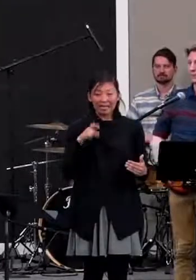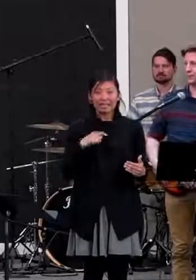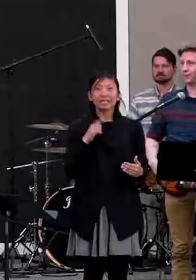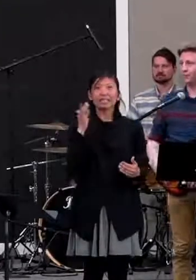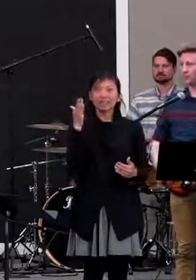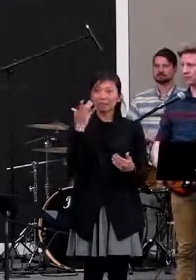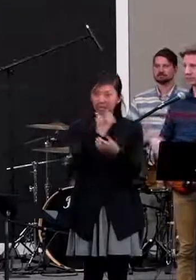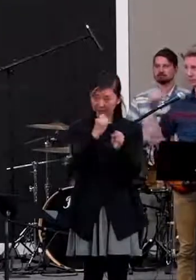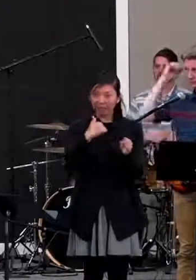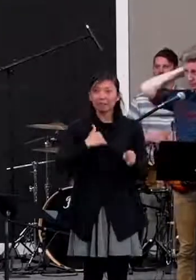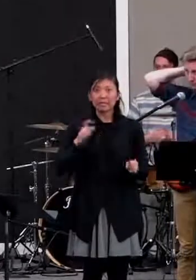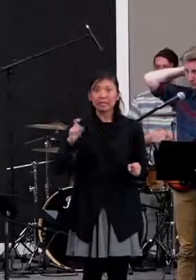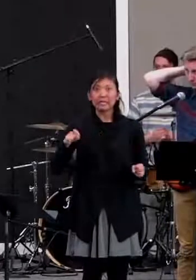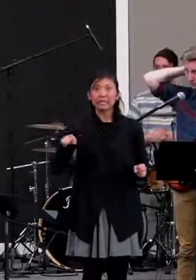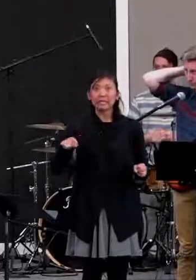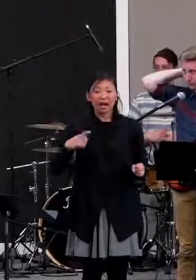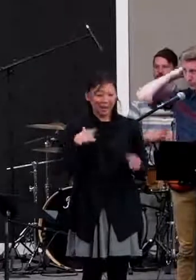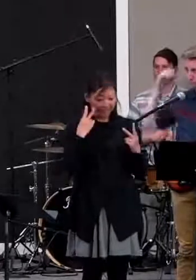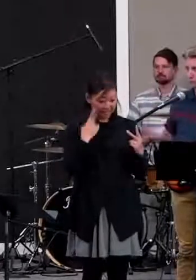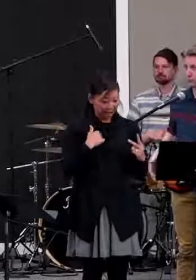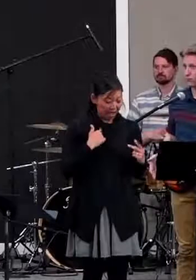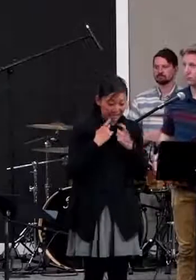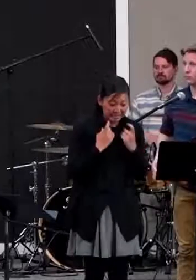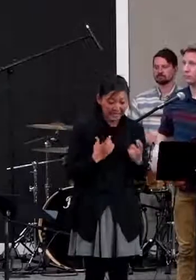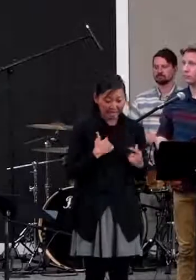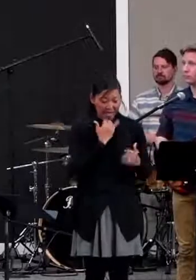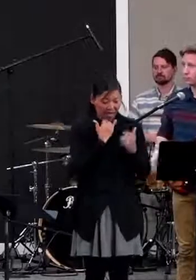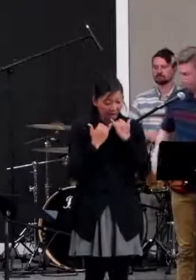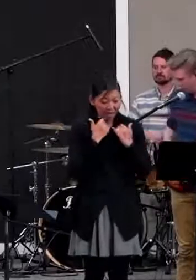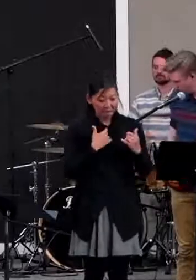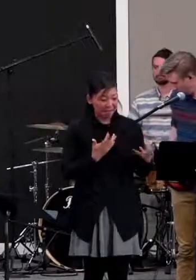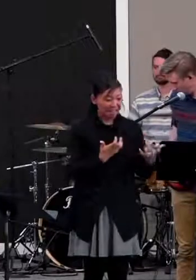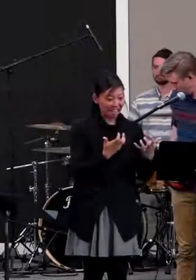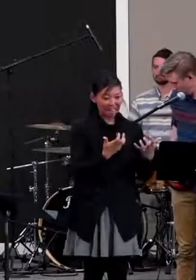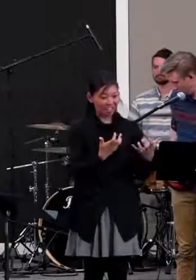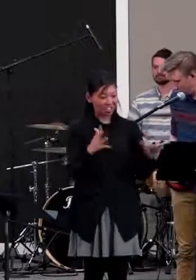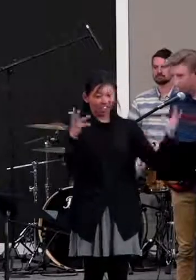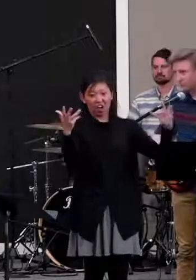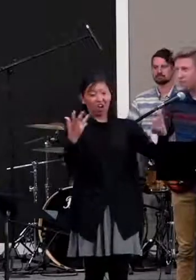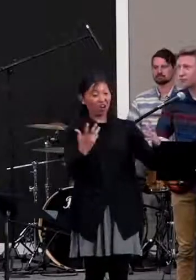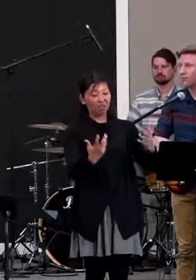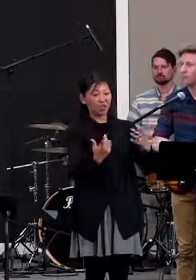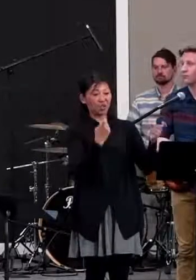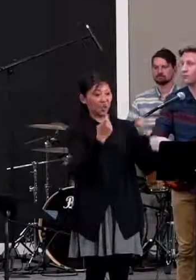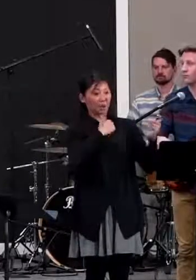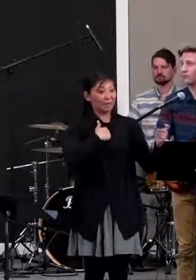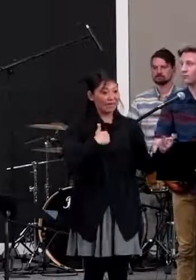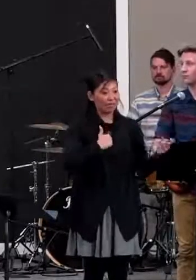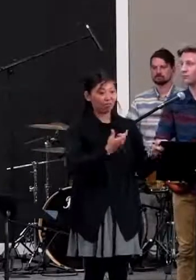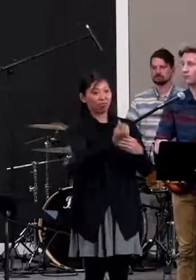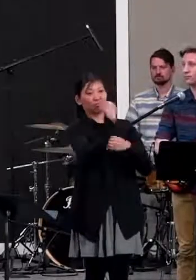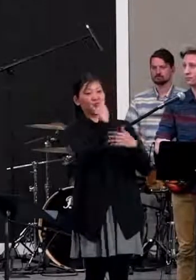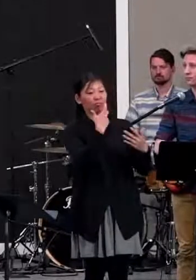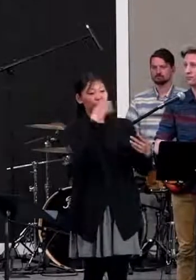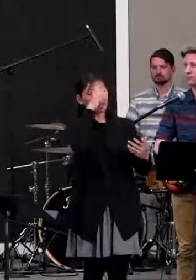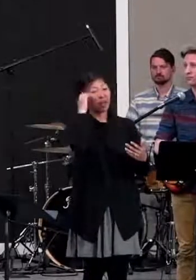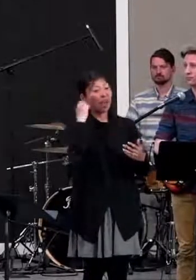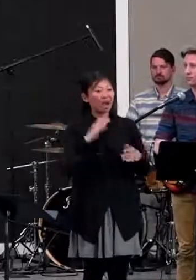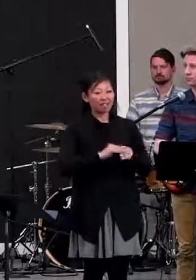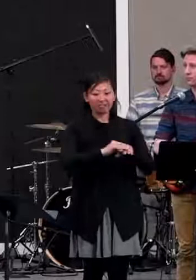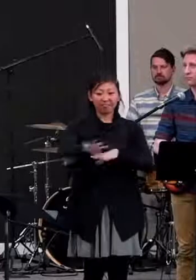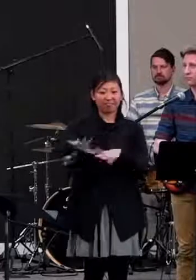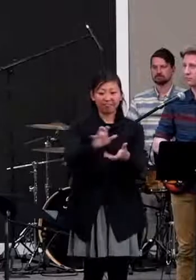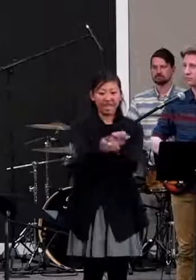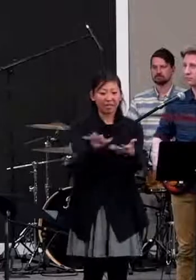me. I see my sin. I see how my desires are so out of control sometimes that it spills out into the lives of other people. I see that